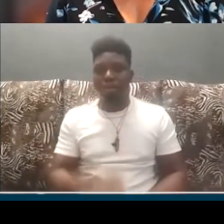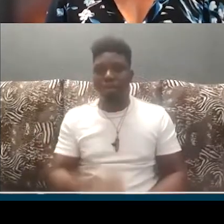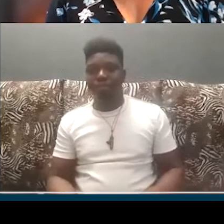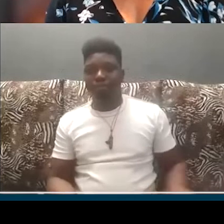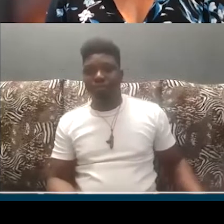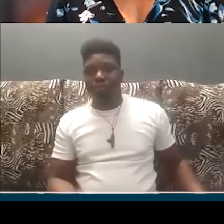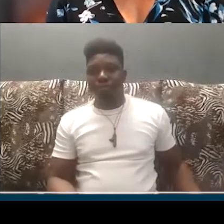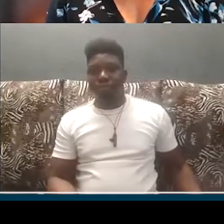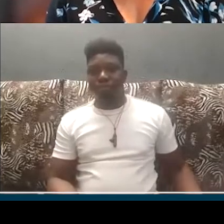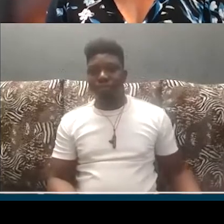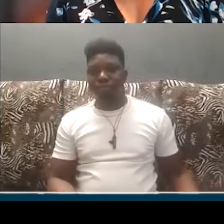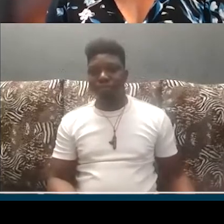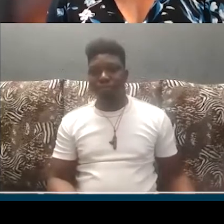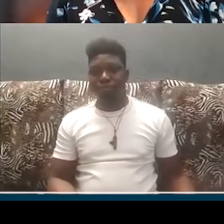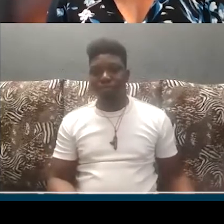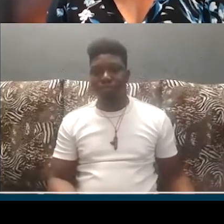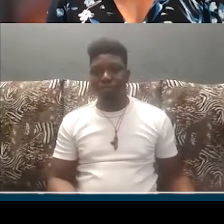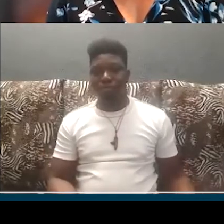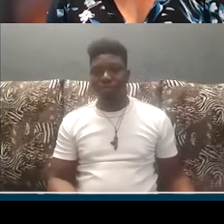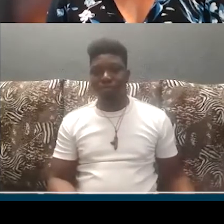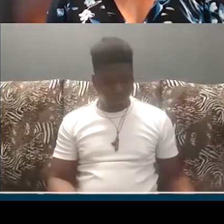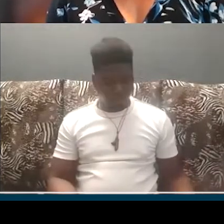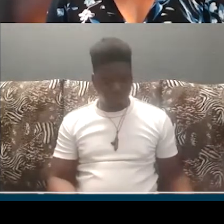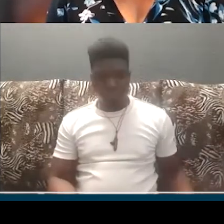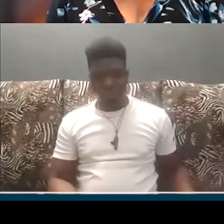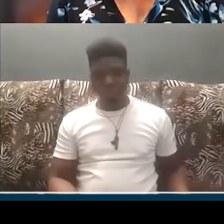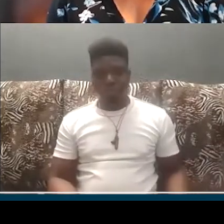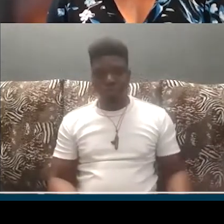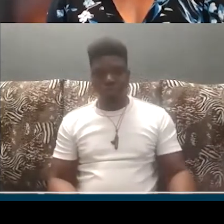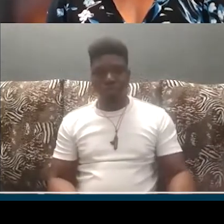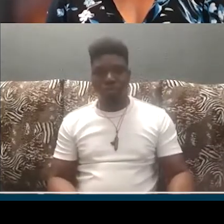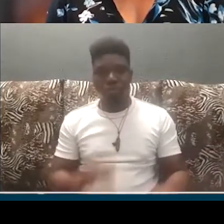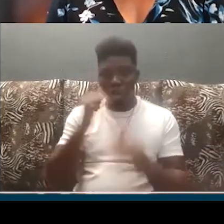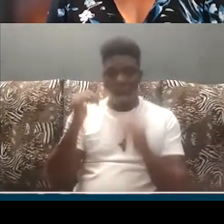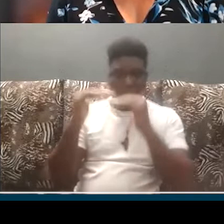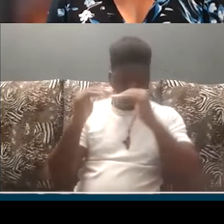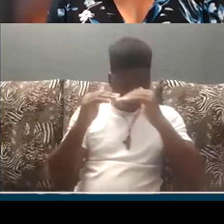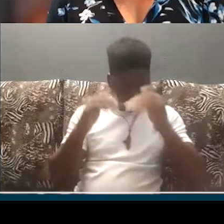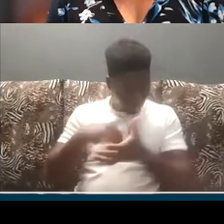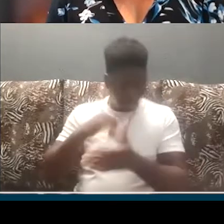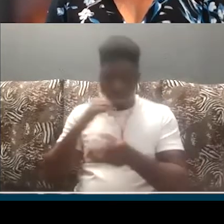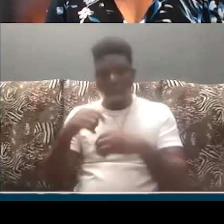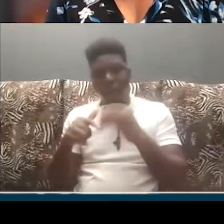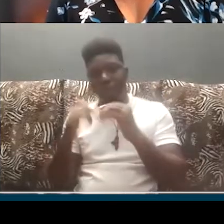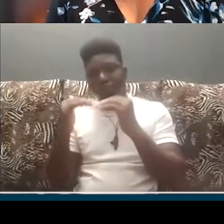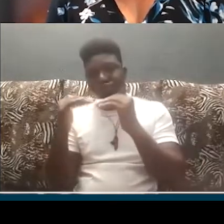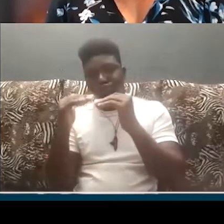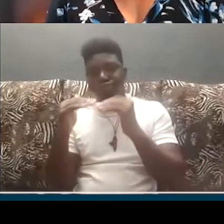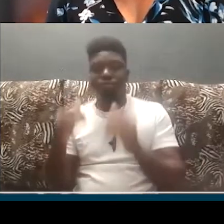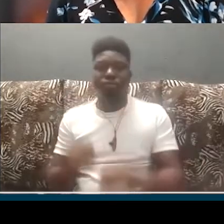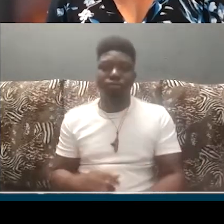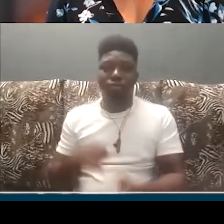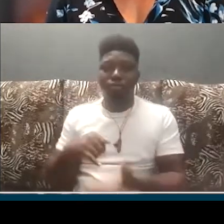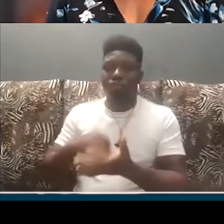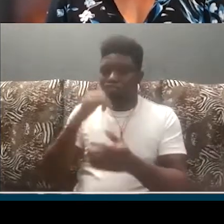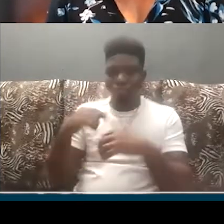an equity type of thing. It's not about equality with inclusion. It's not about giving